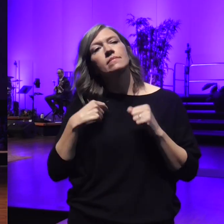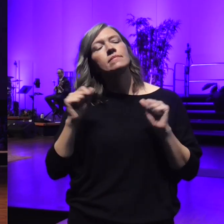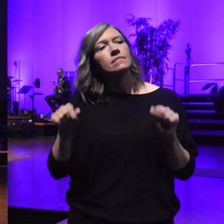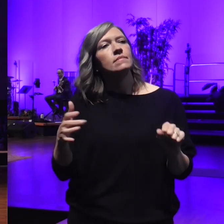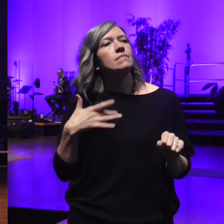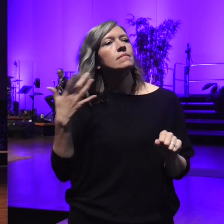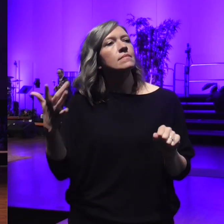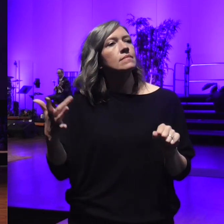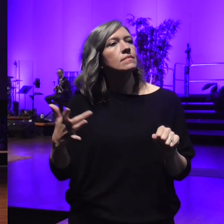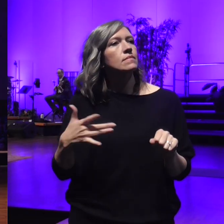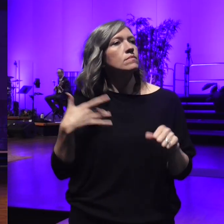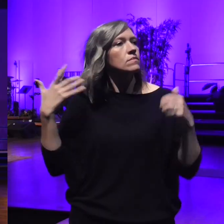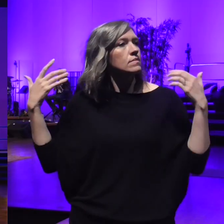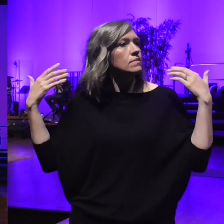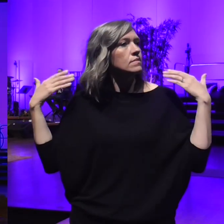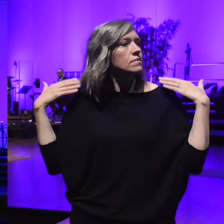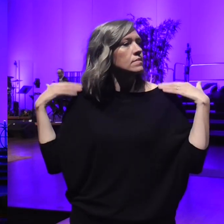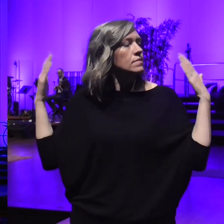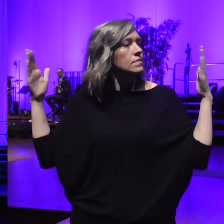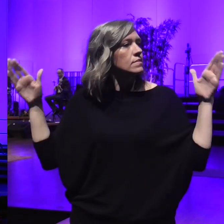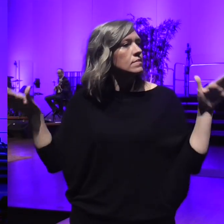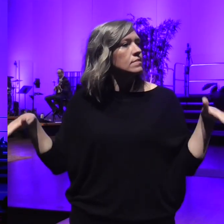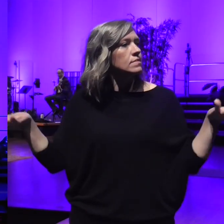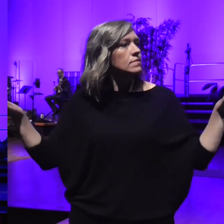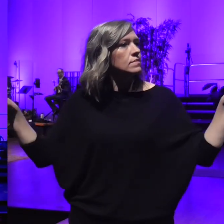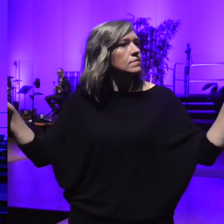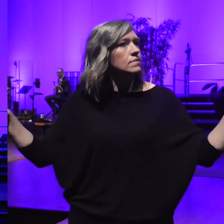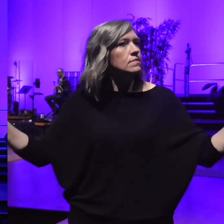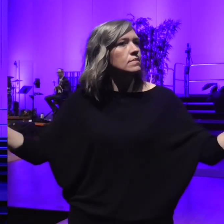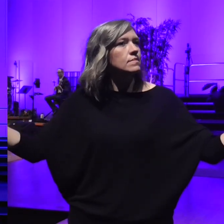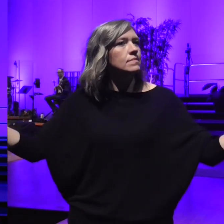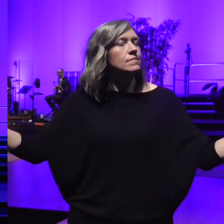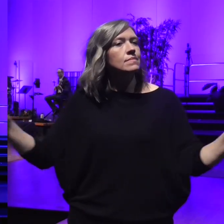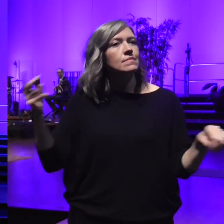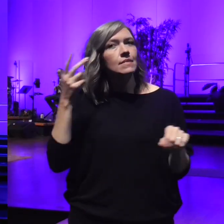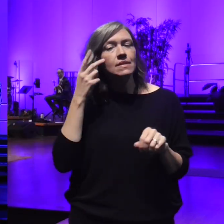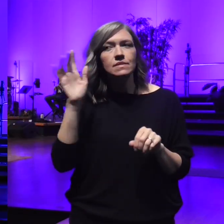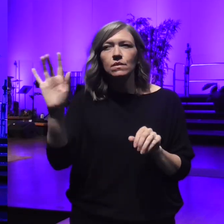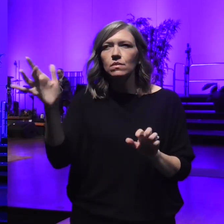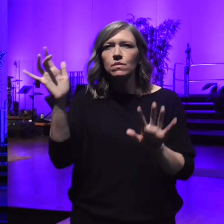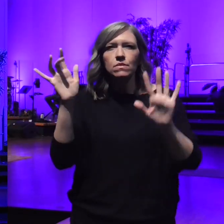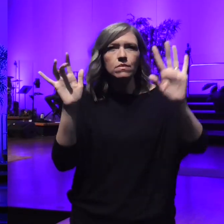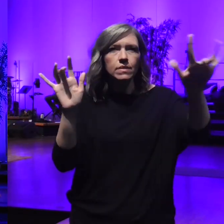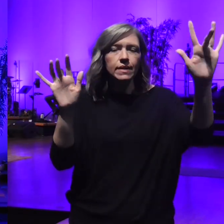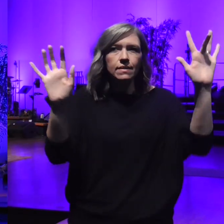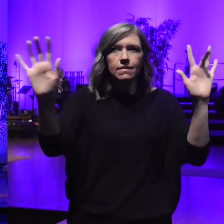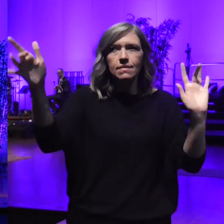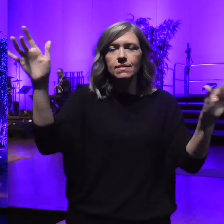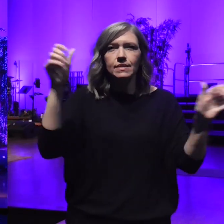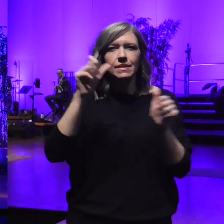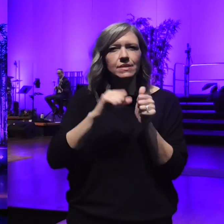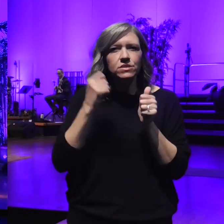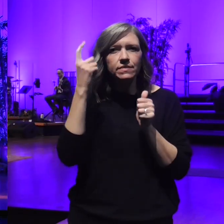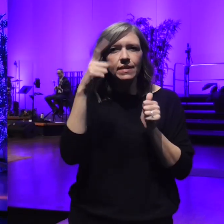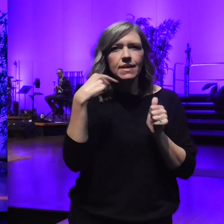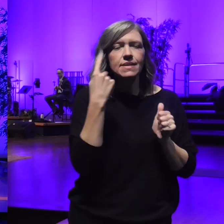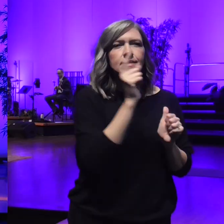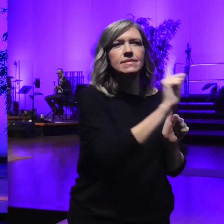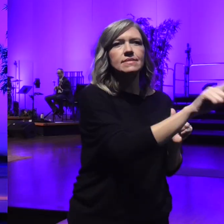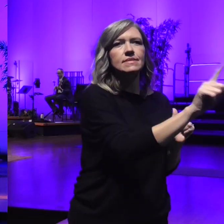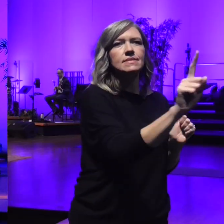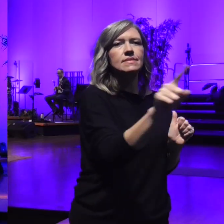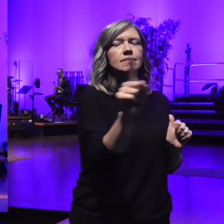grace. I can hear the brush of angel wings. I see glory on